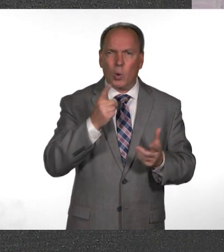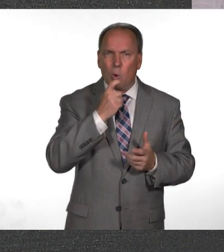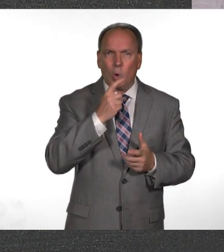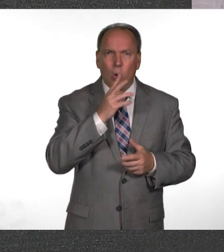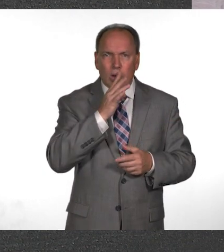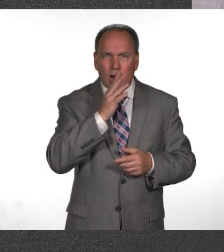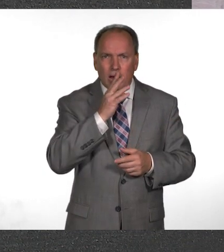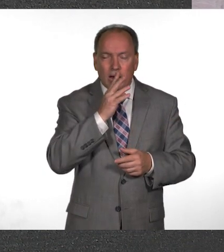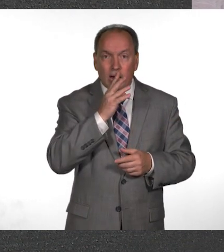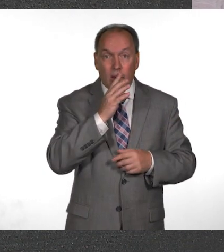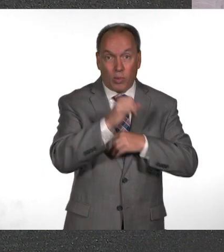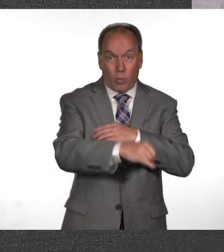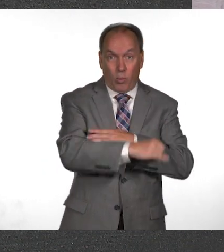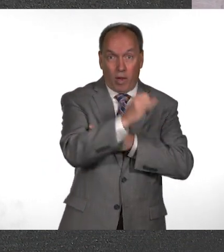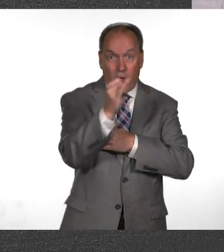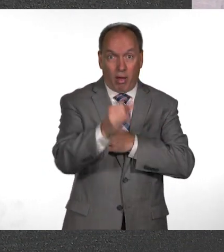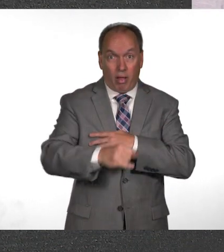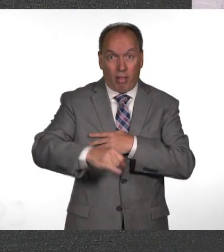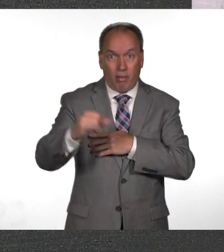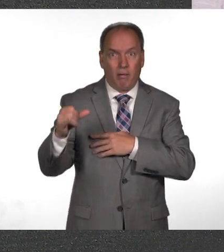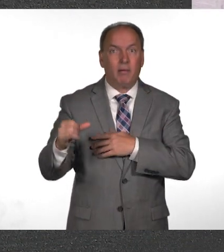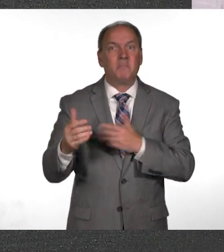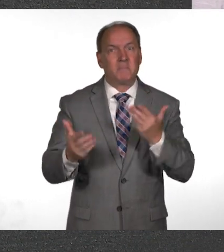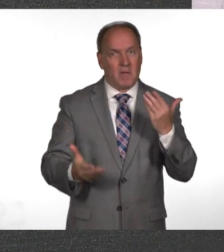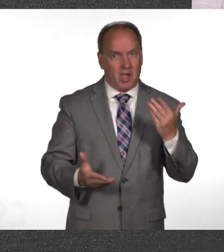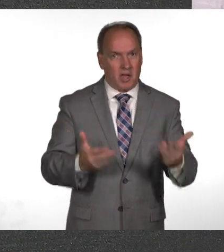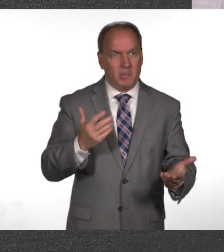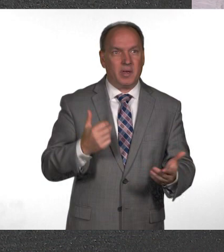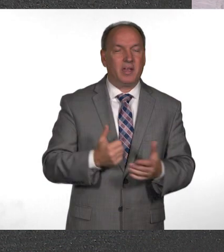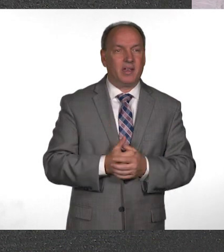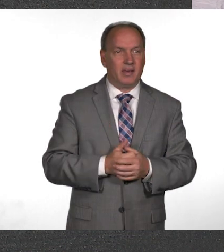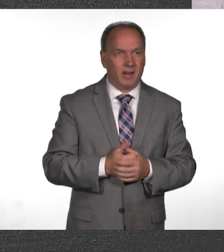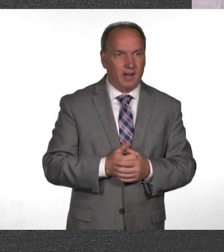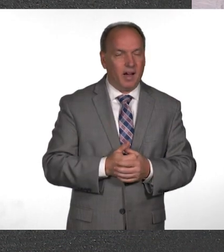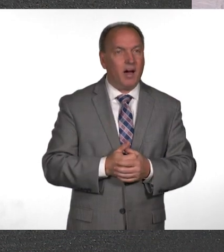You think it's the whale? I think it might be.